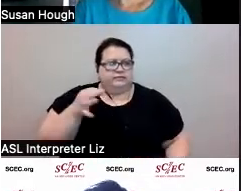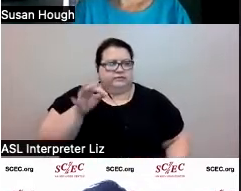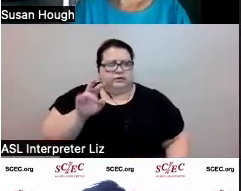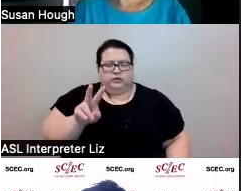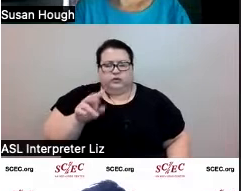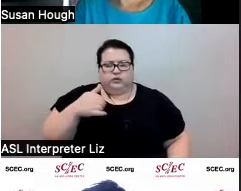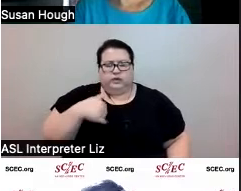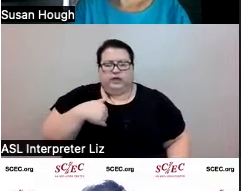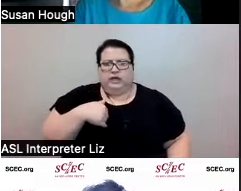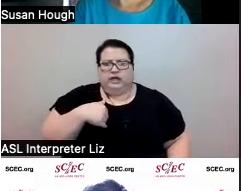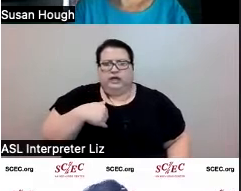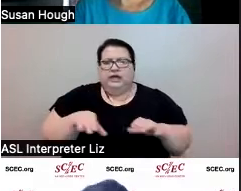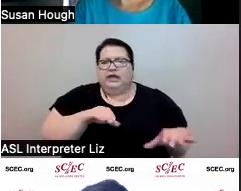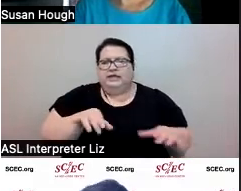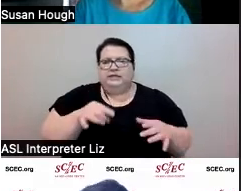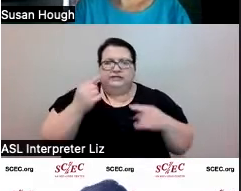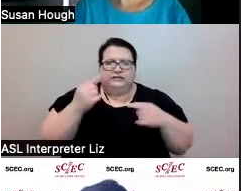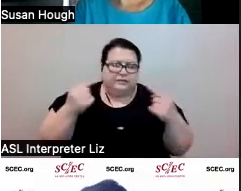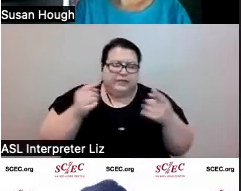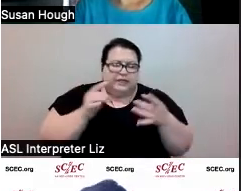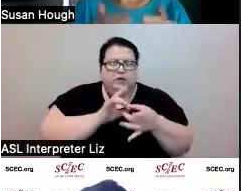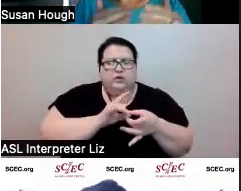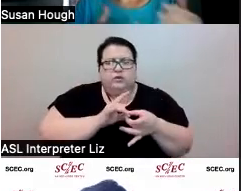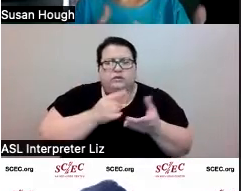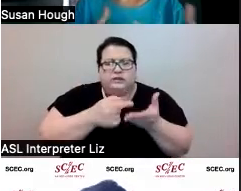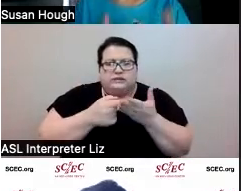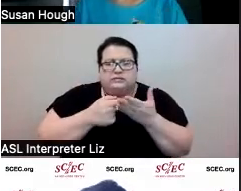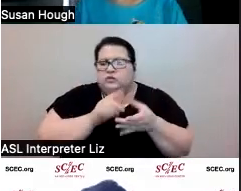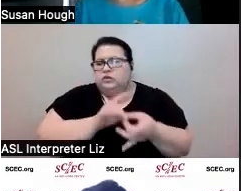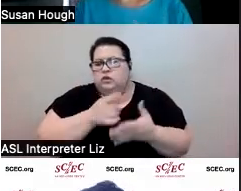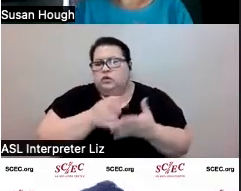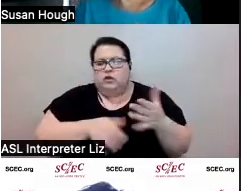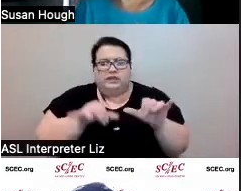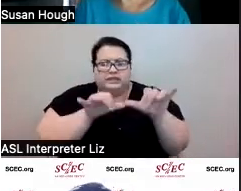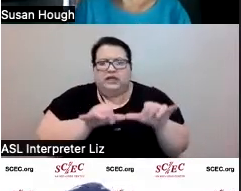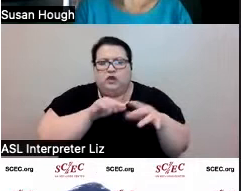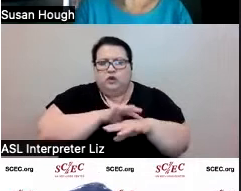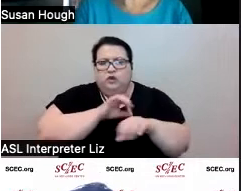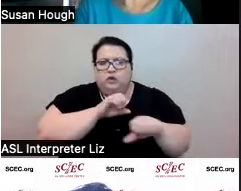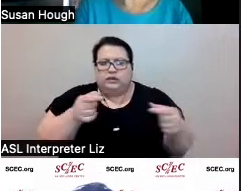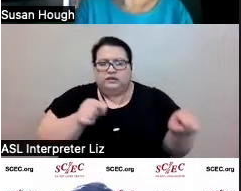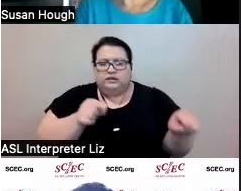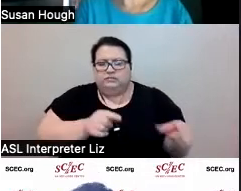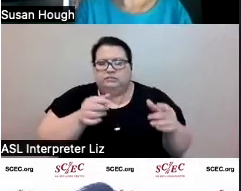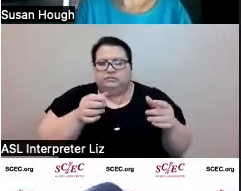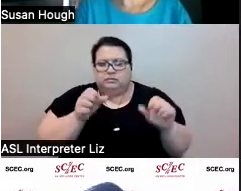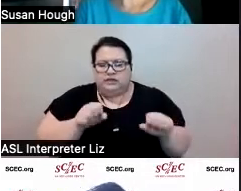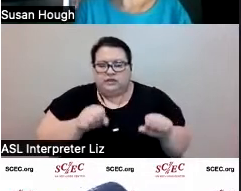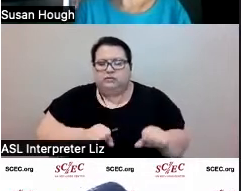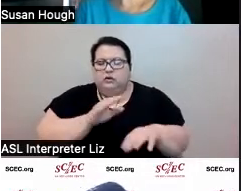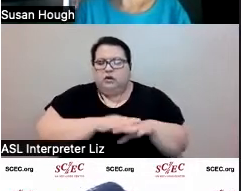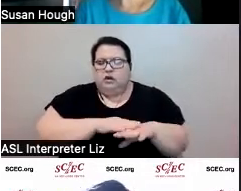there had been quite an active debate about what size earthquakes are possible on complicated